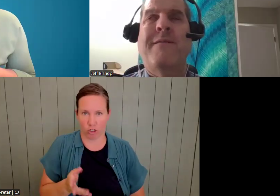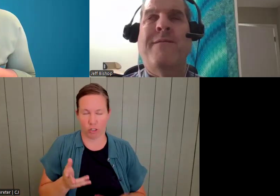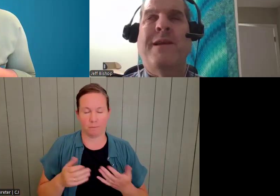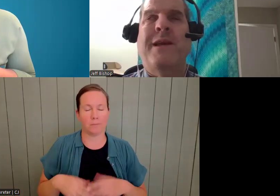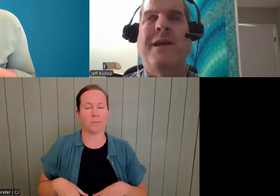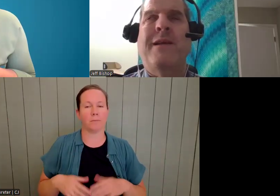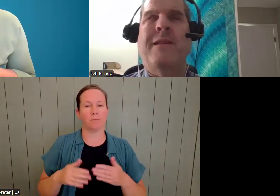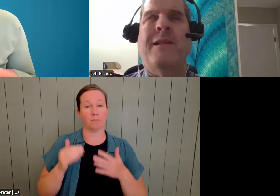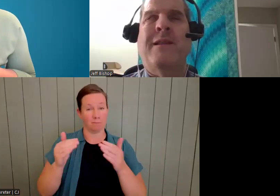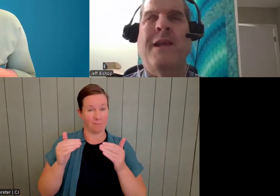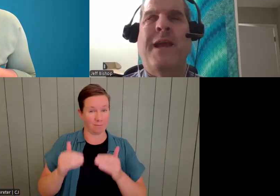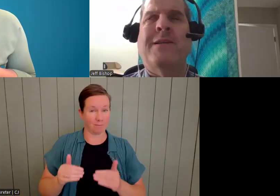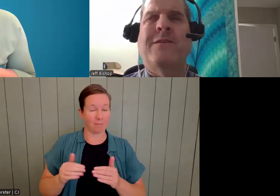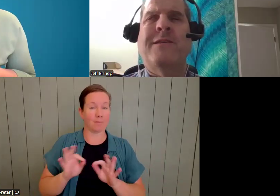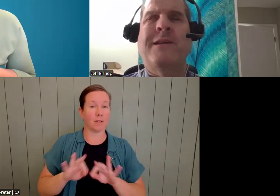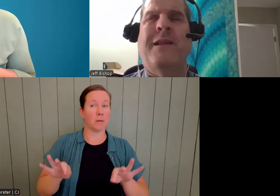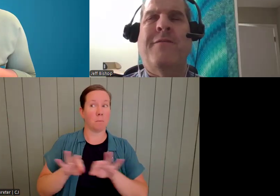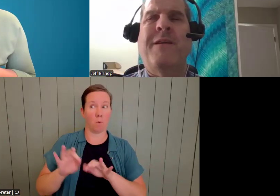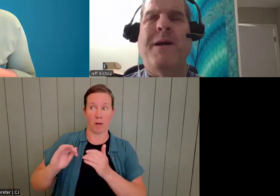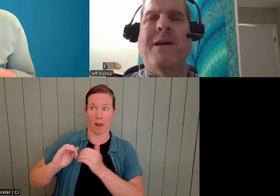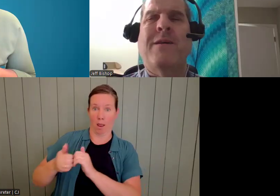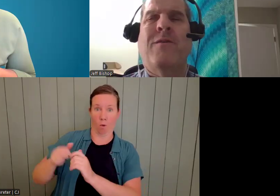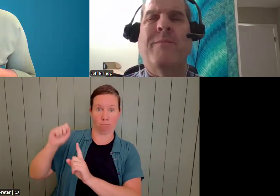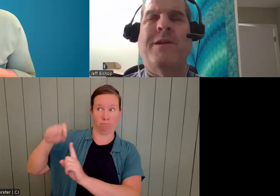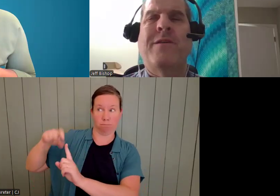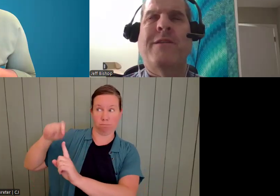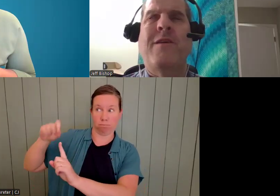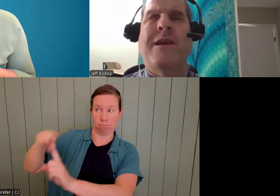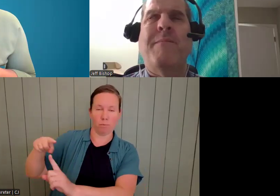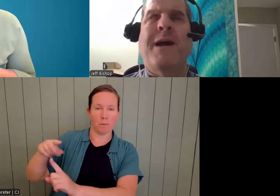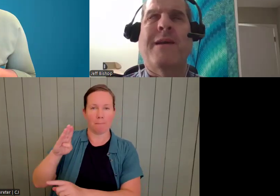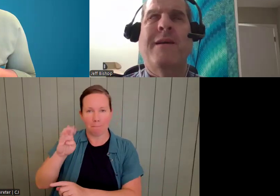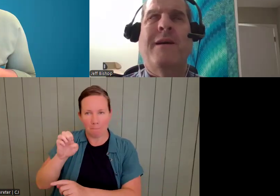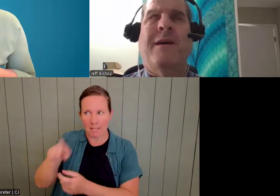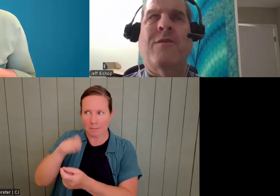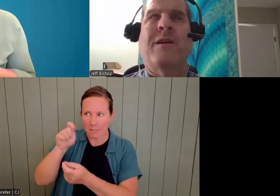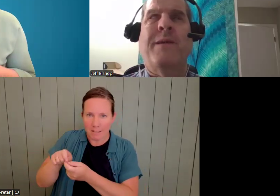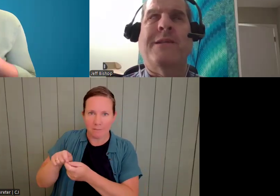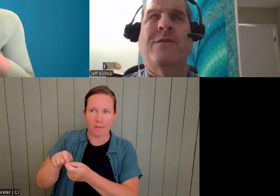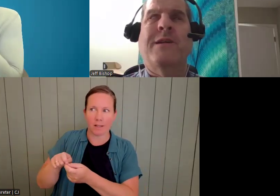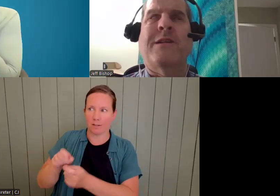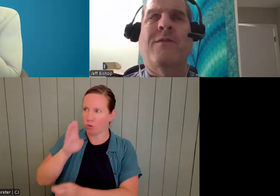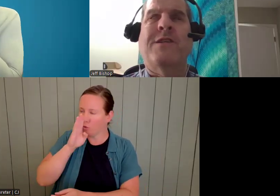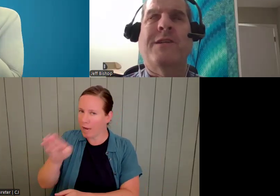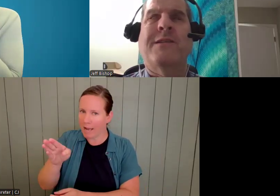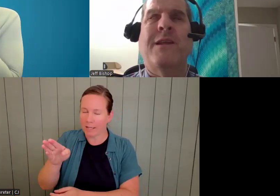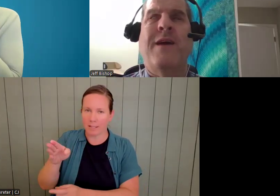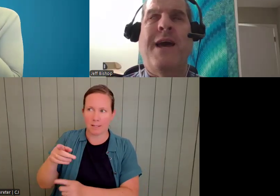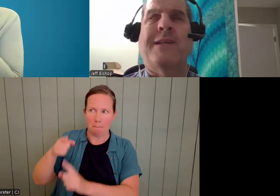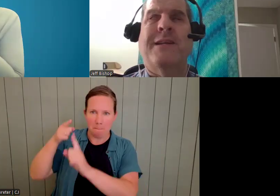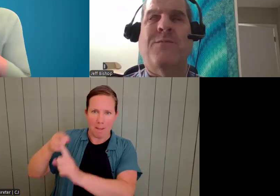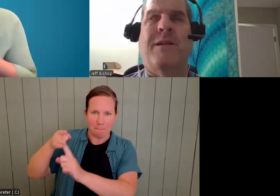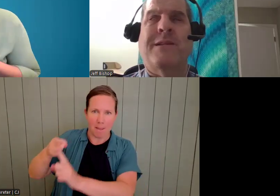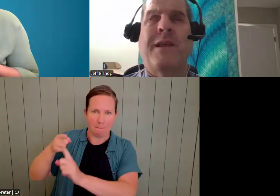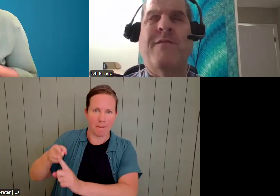Remember, the answers and the feedback or the material that you get back are going to be as good as the questions that you